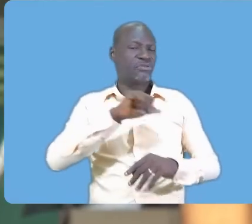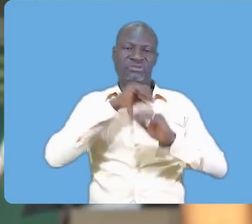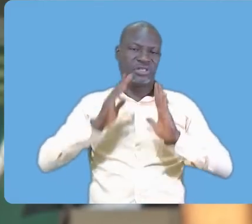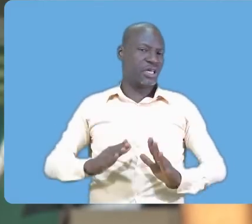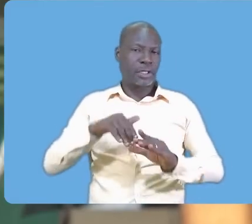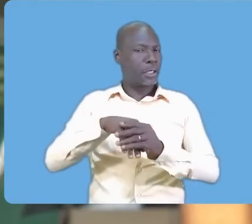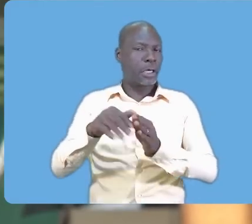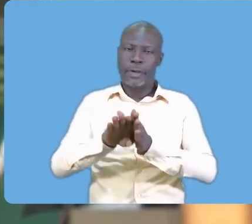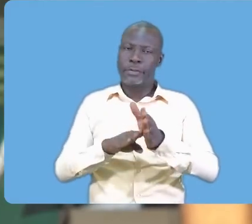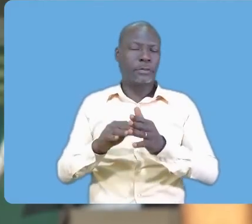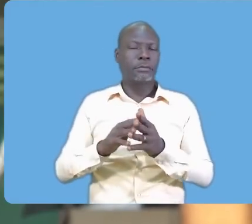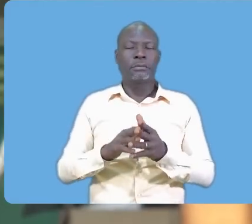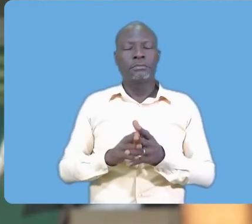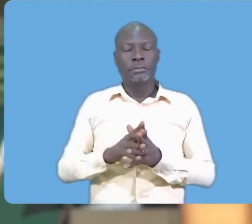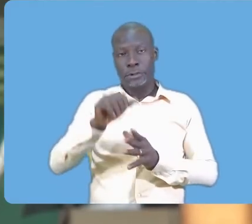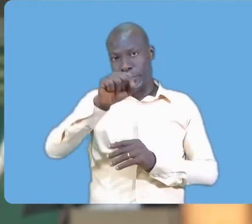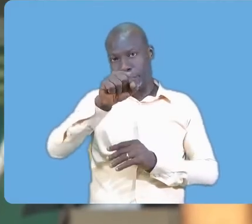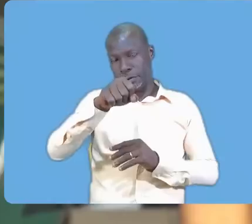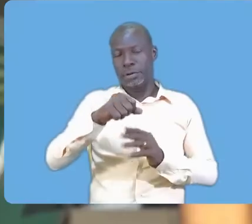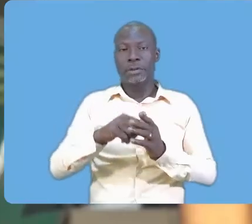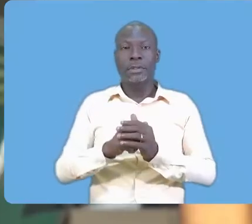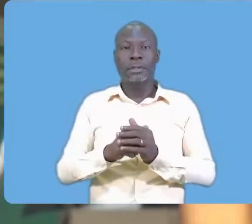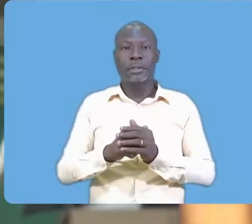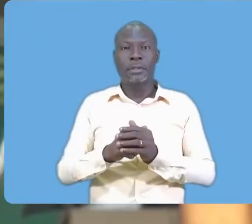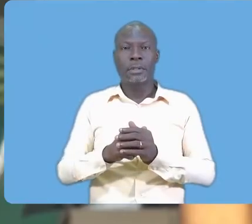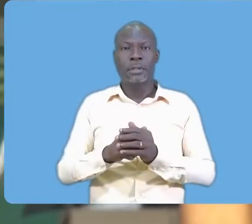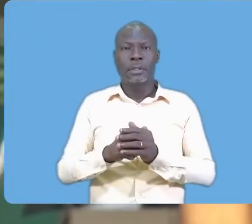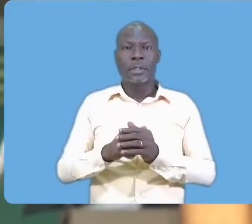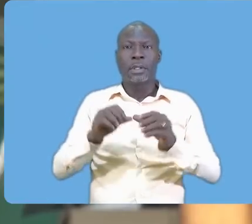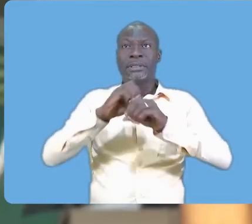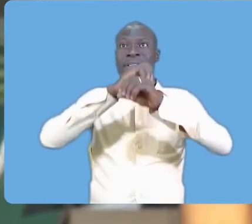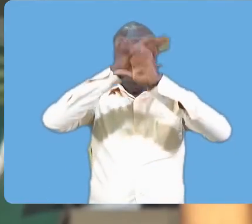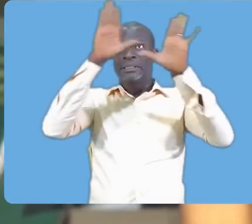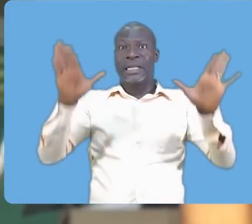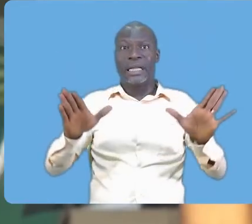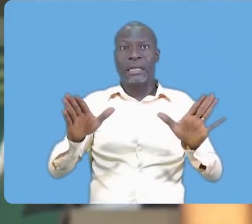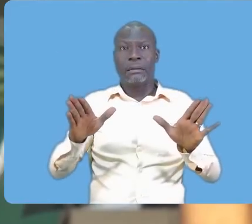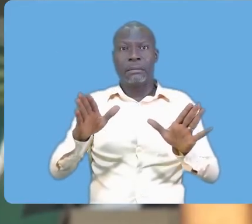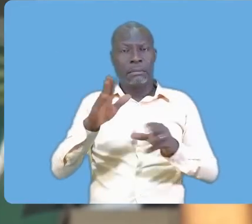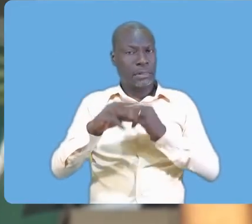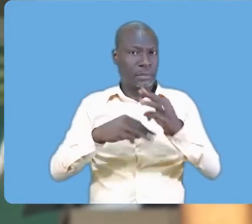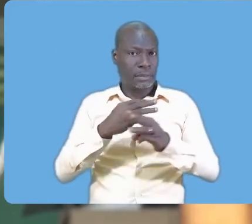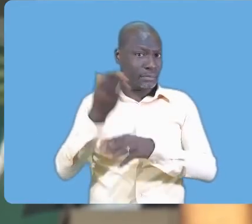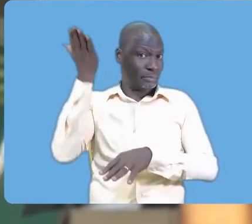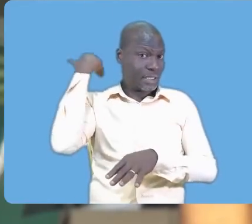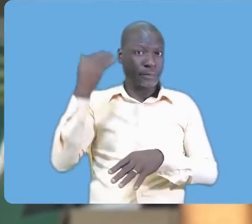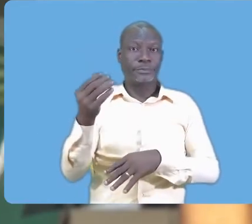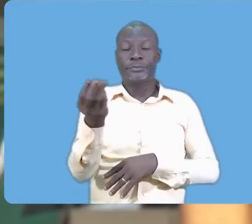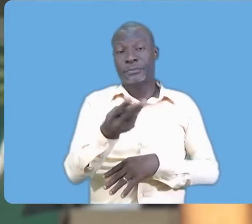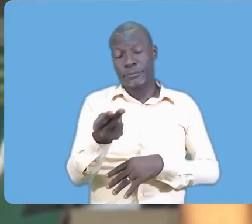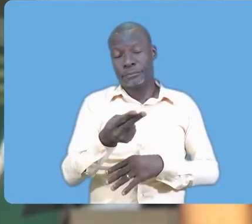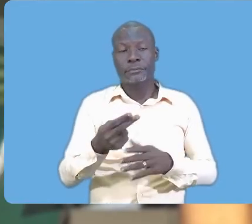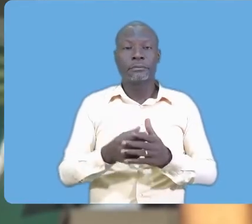not going to practice, you know. Or if you tell me, and how you know you're about, and what you're saying. And we're going to say, I'm going to say, a